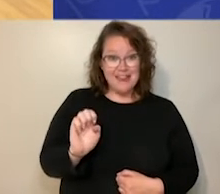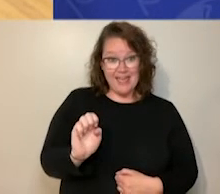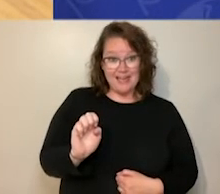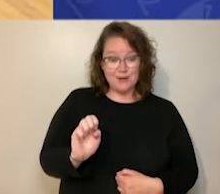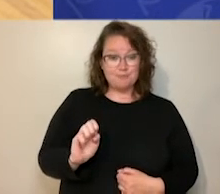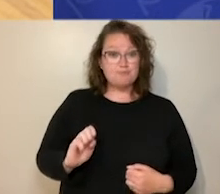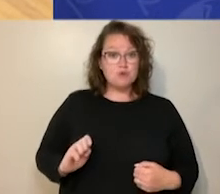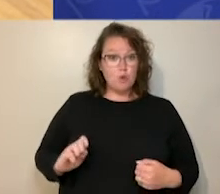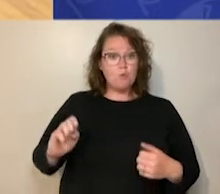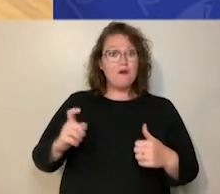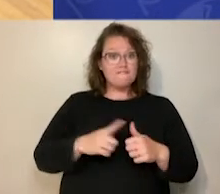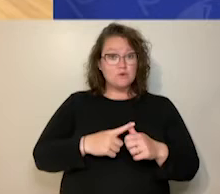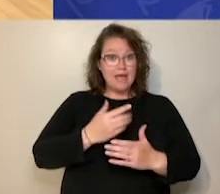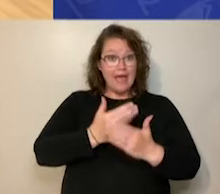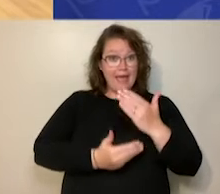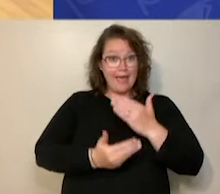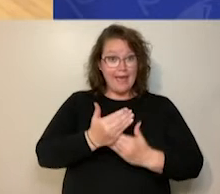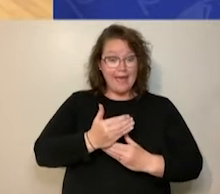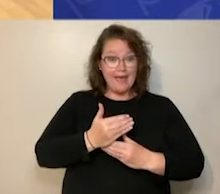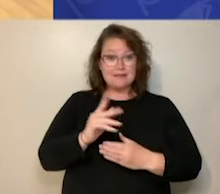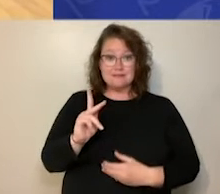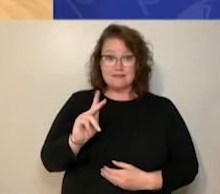knees.